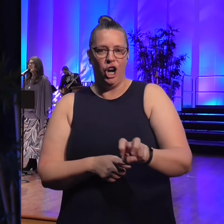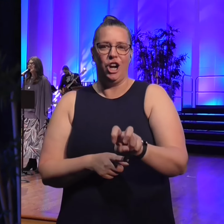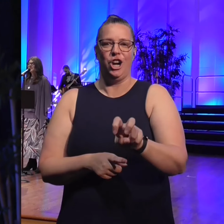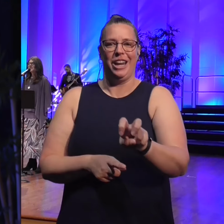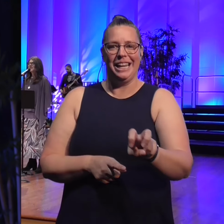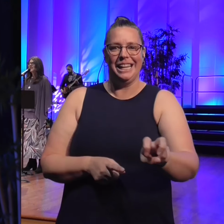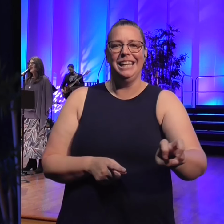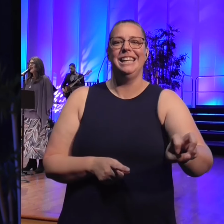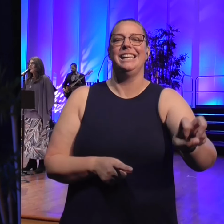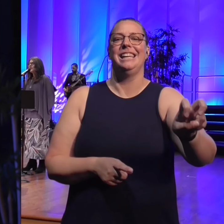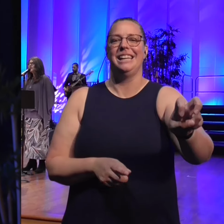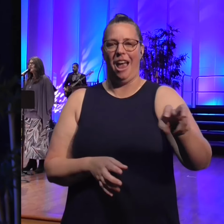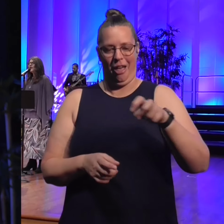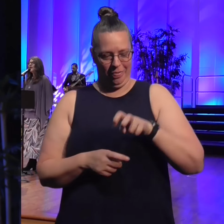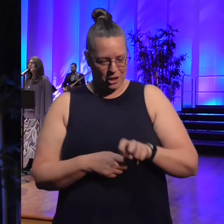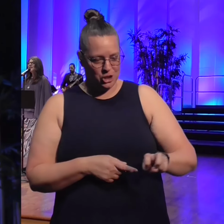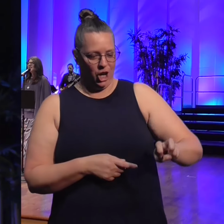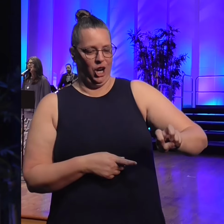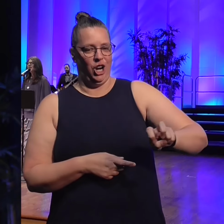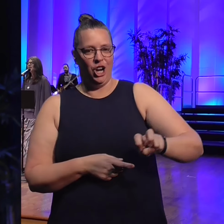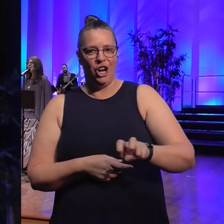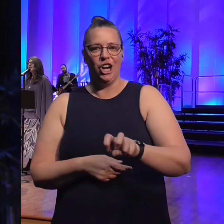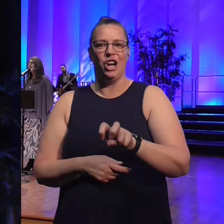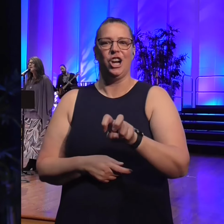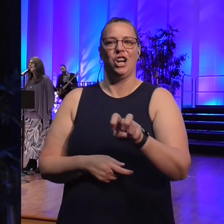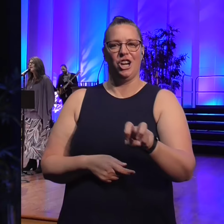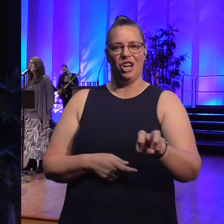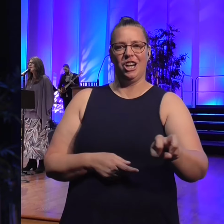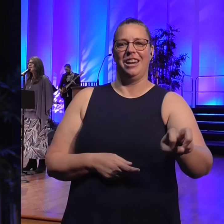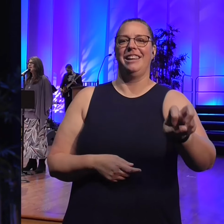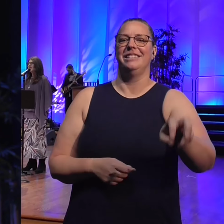journey, the journey,